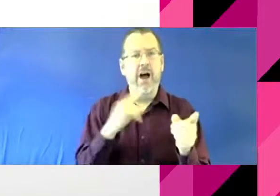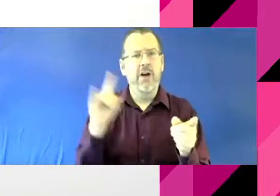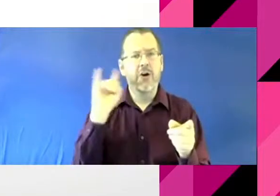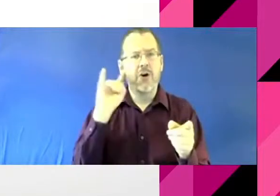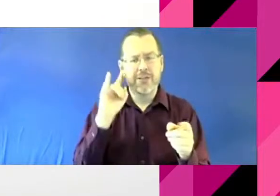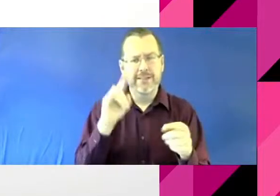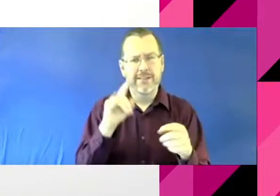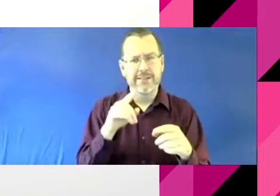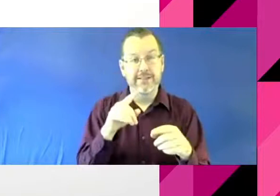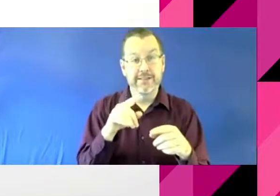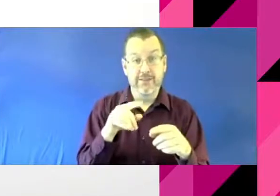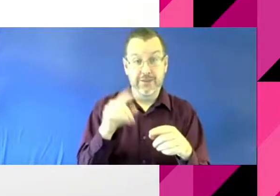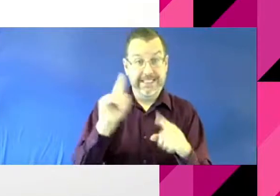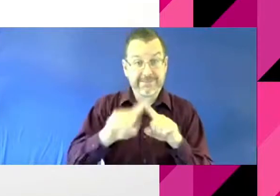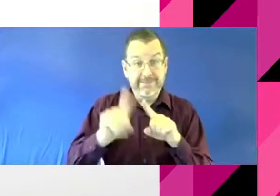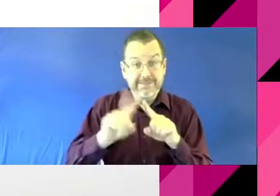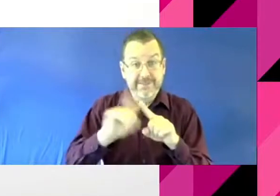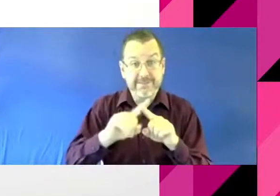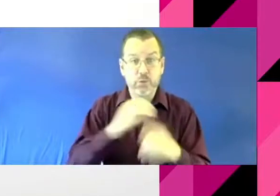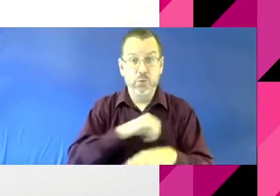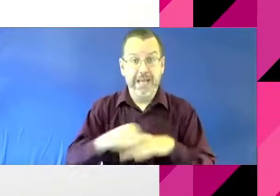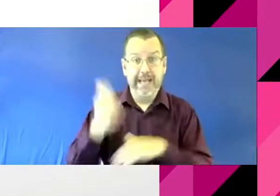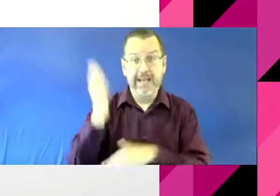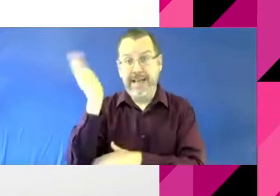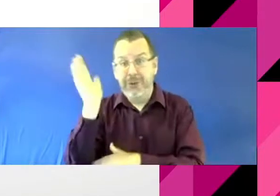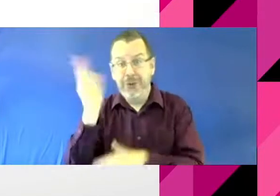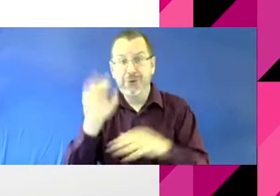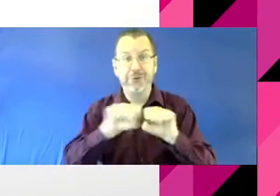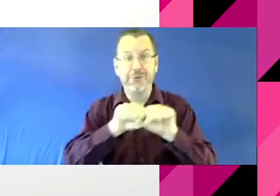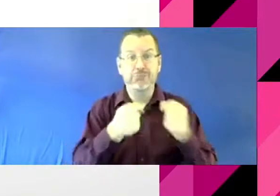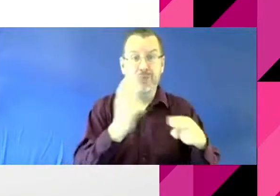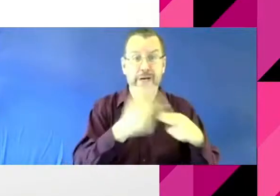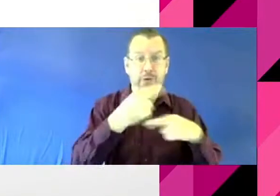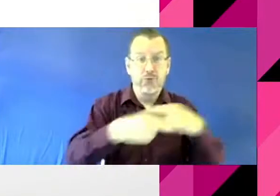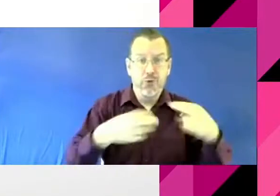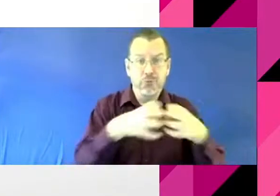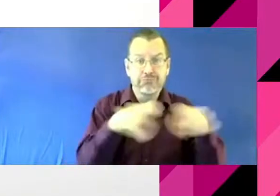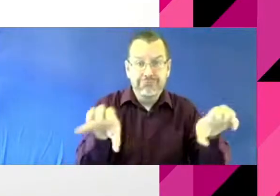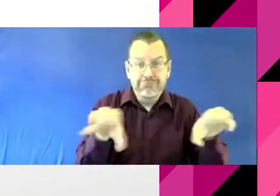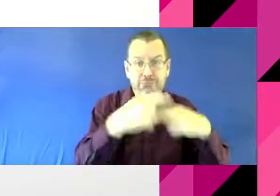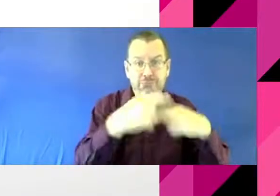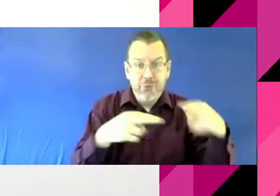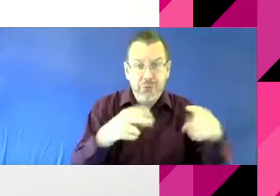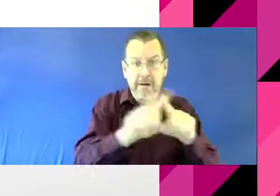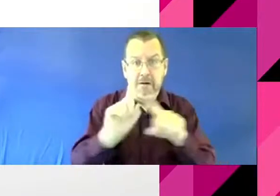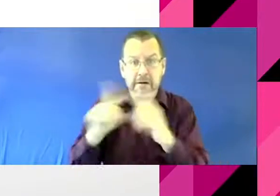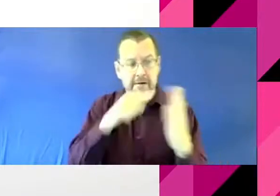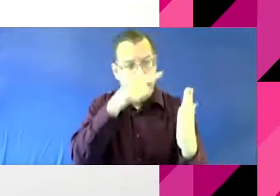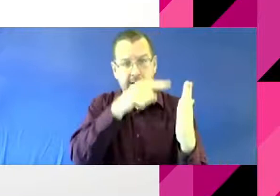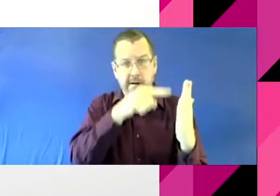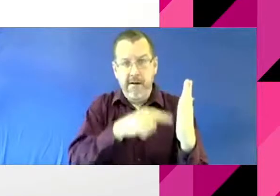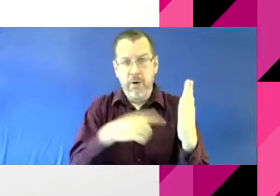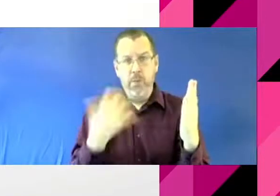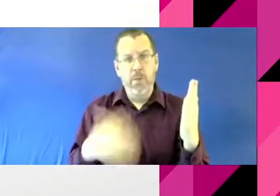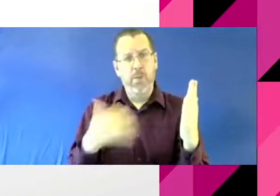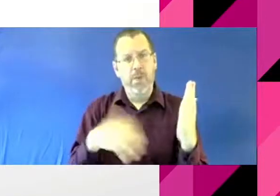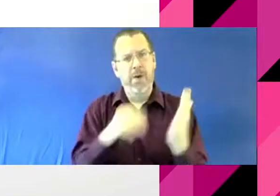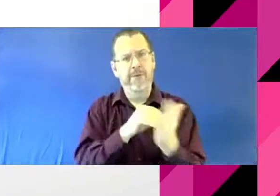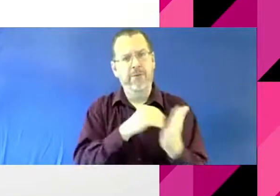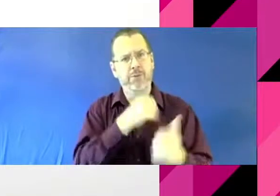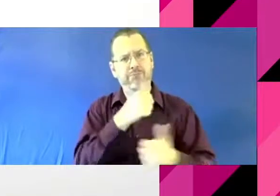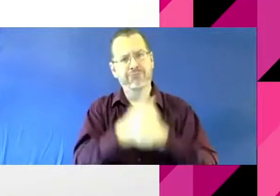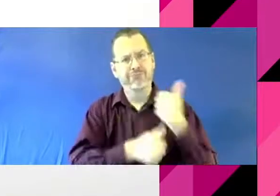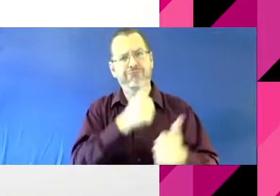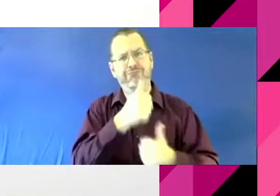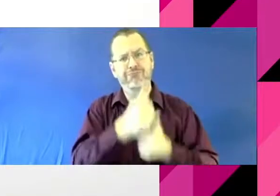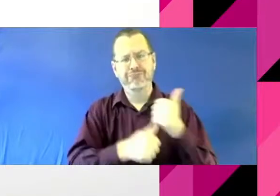that you have today and your breakout rooms. And I really, really must compliment you on the caliber of speakers that you have